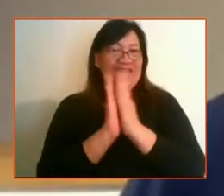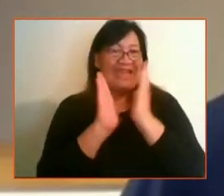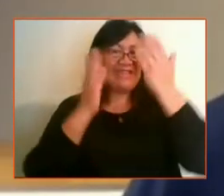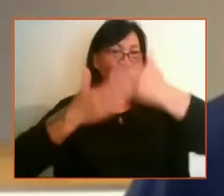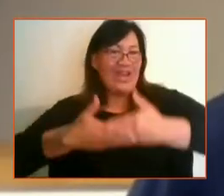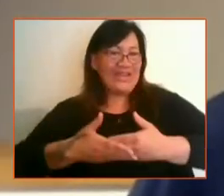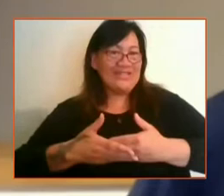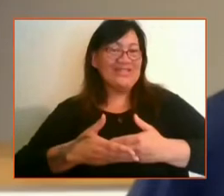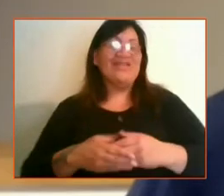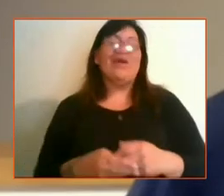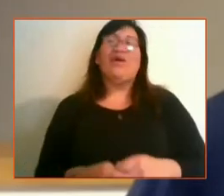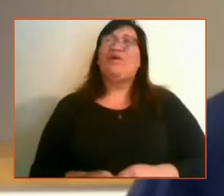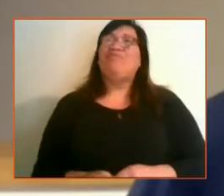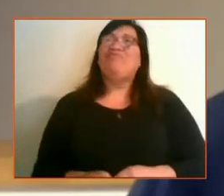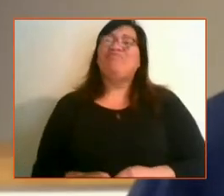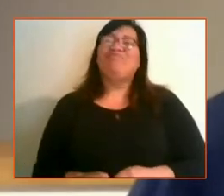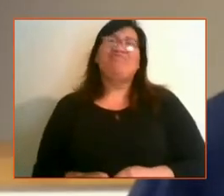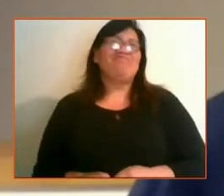I heard